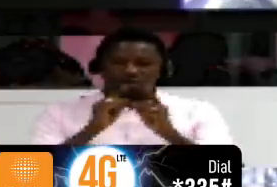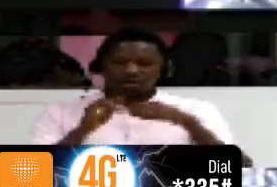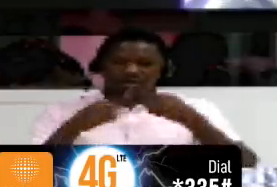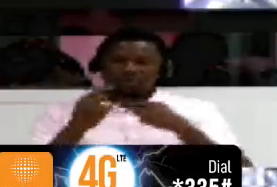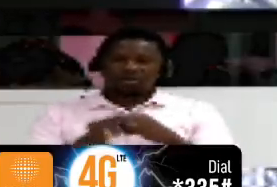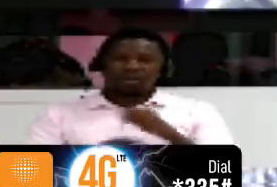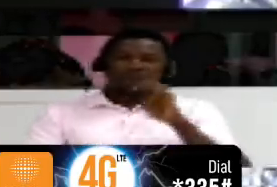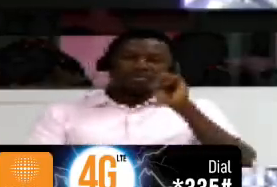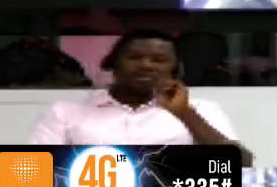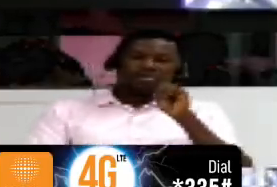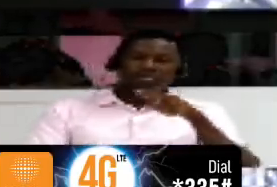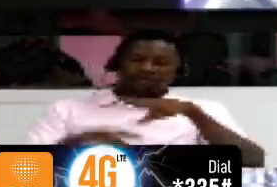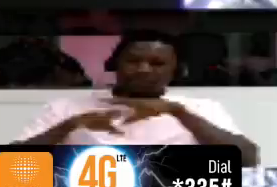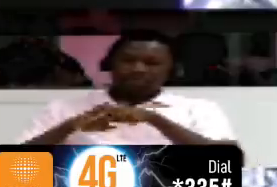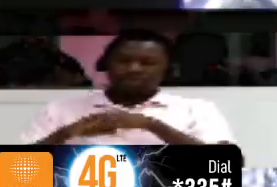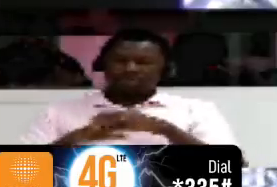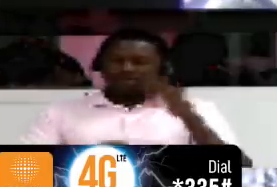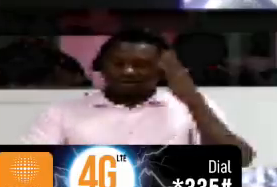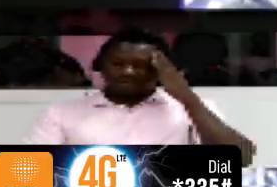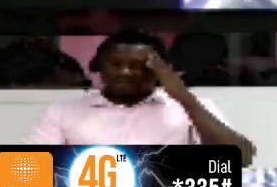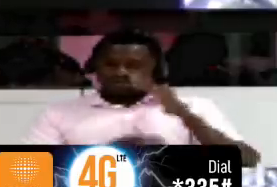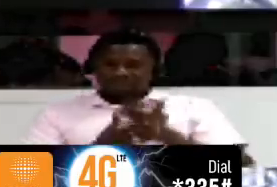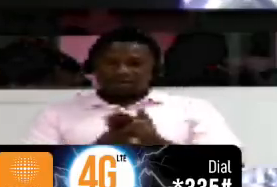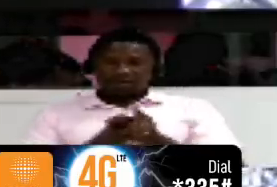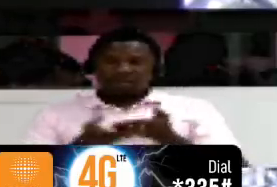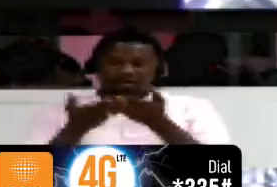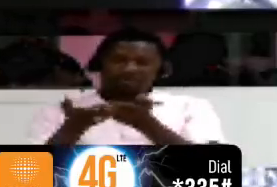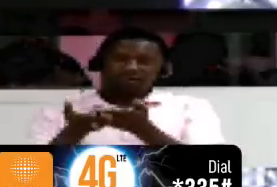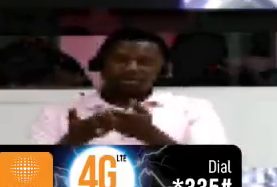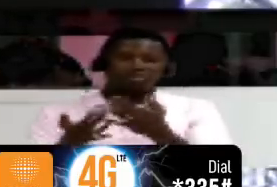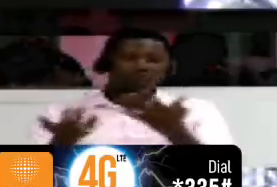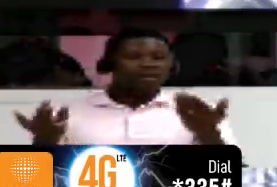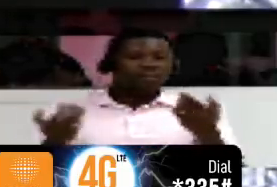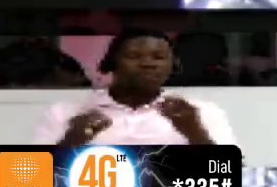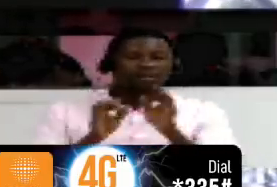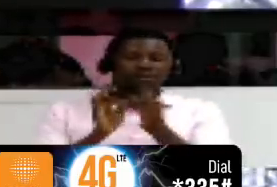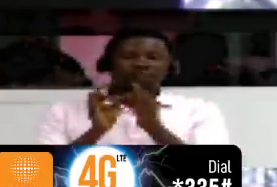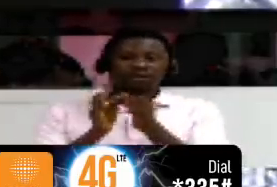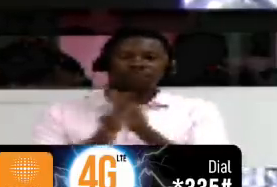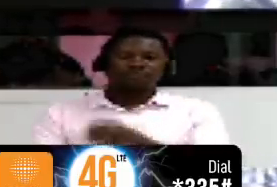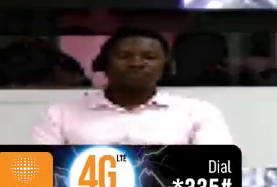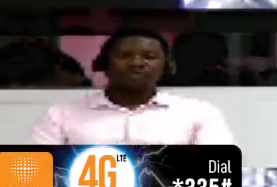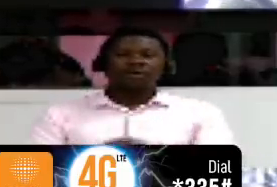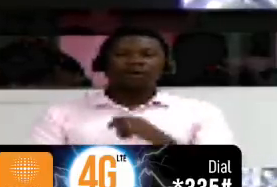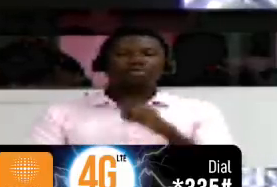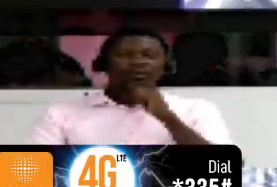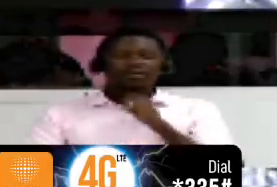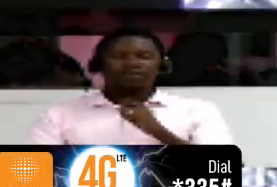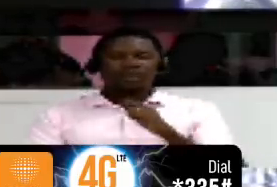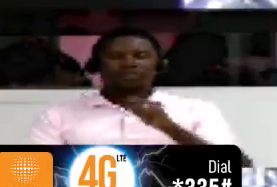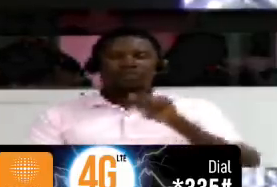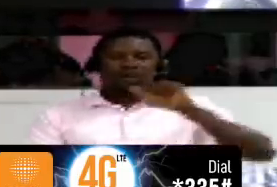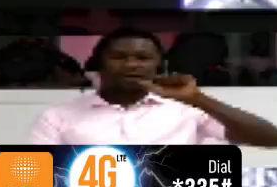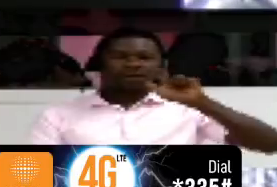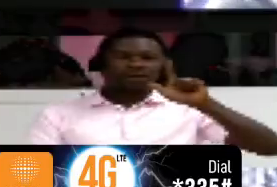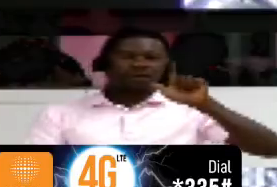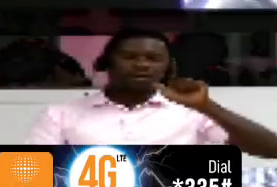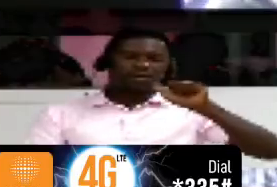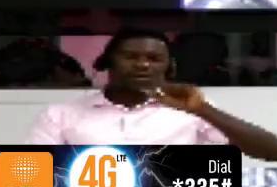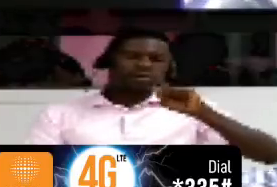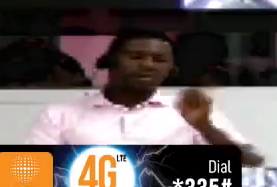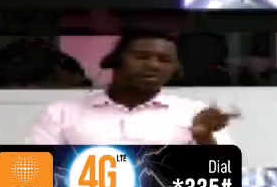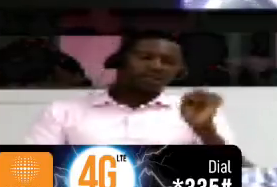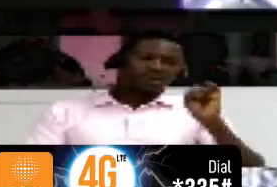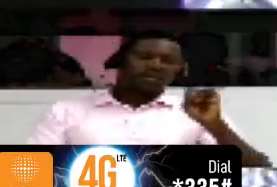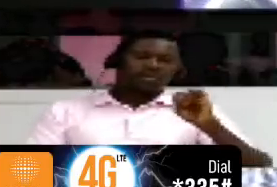I believe he provided you with a lot more detail about what happened. Exactly. Mr. Alhaji Gianna. Gianna. Yes.